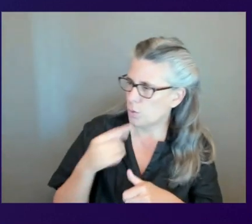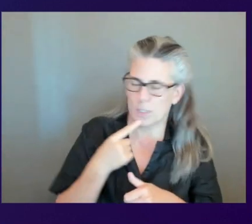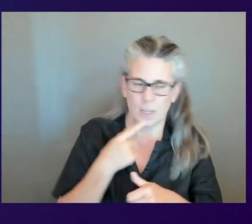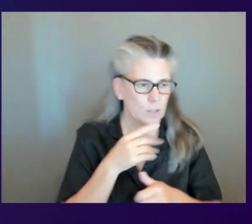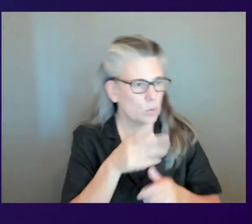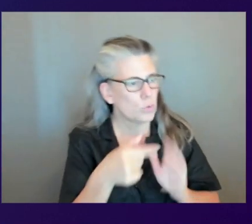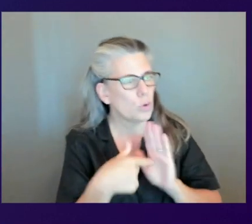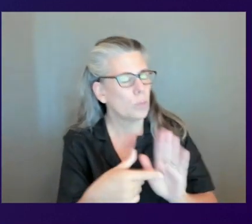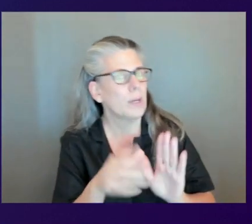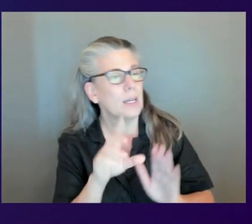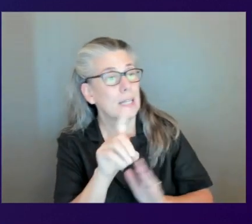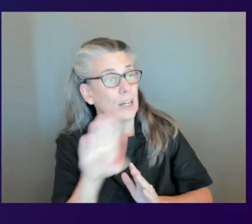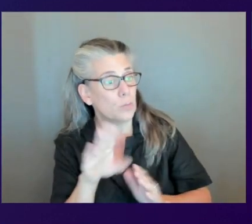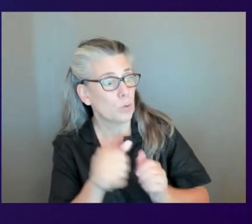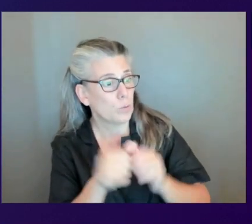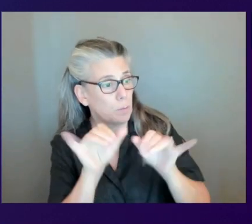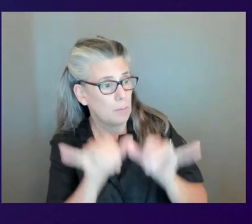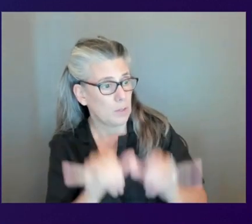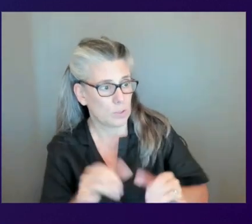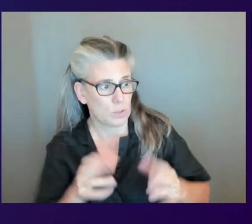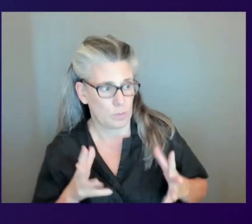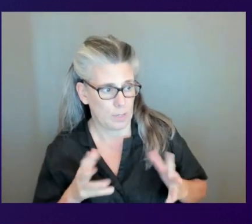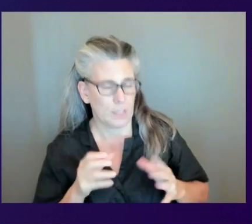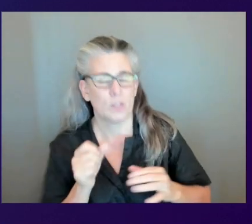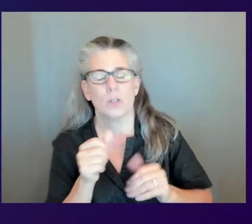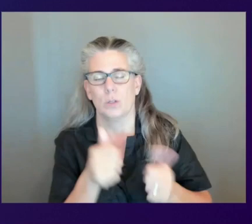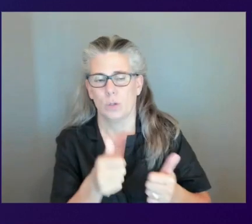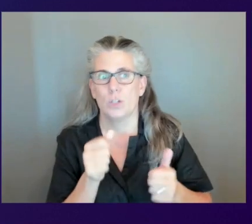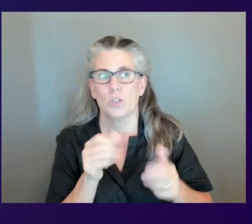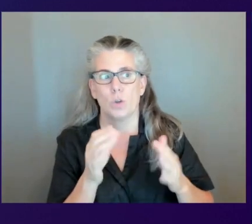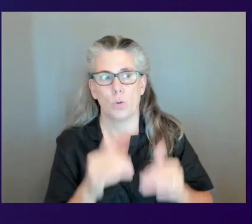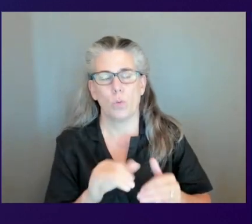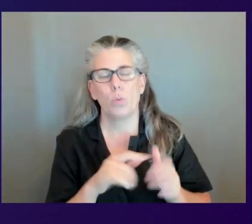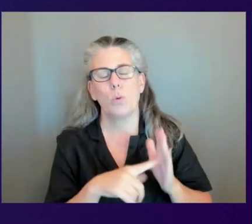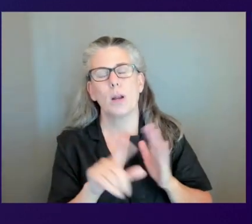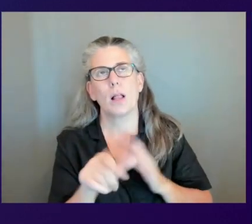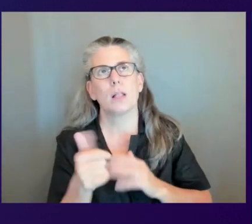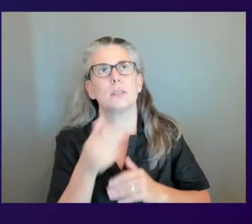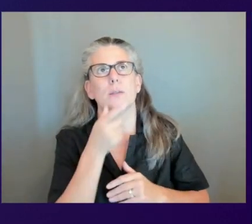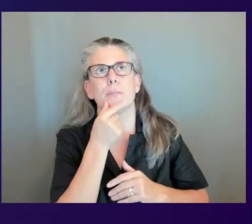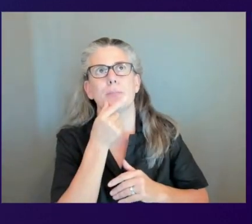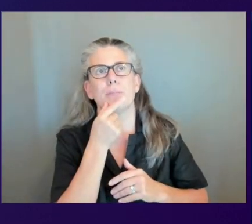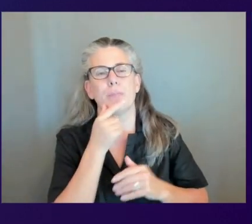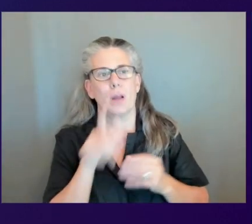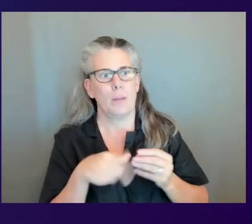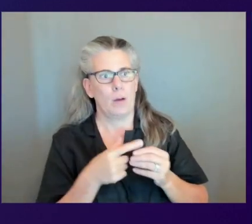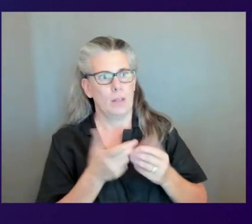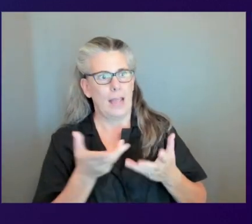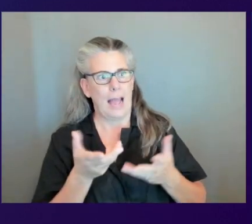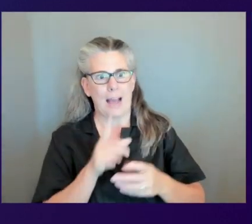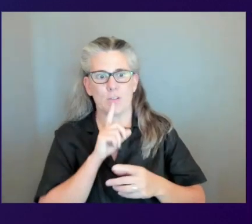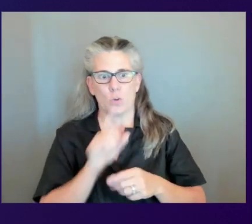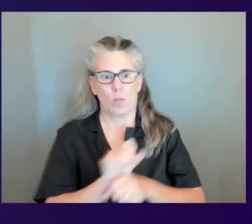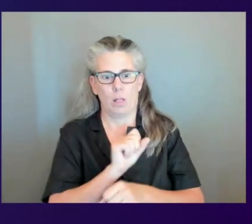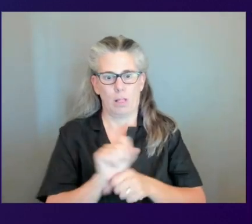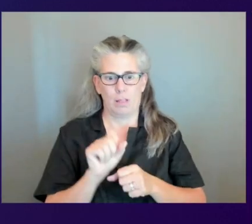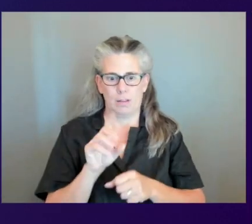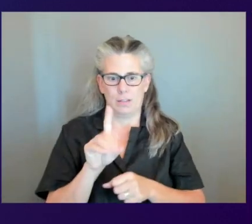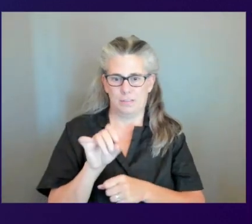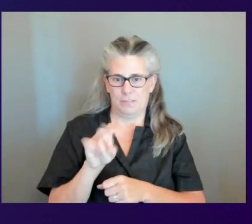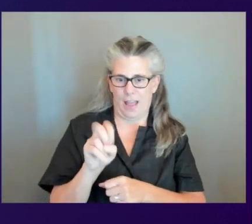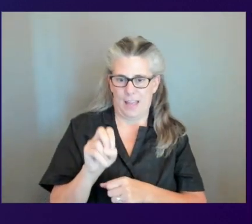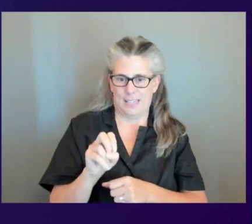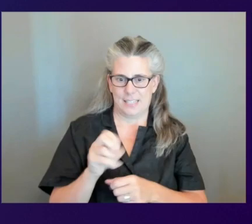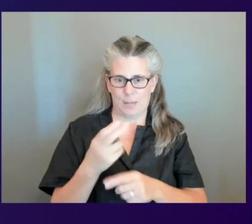I'm enamored already. But what about like interacting with the actual device that I'm on, right? What exists